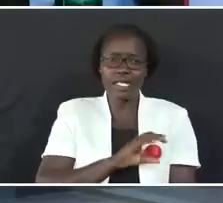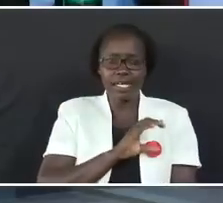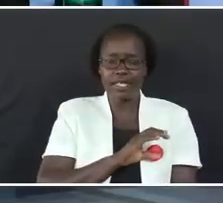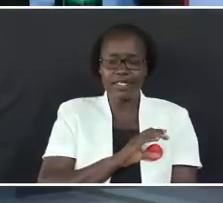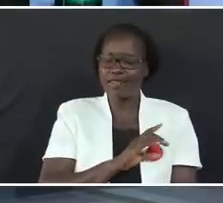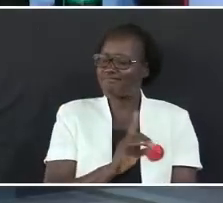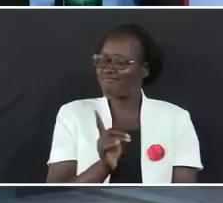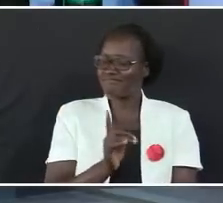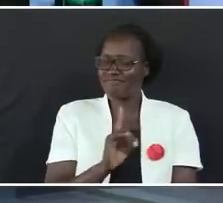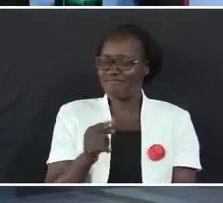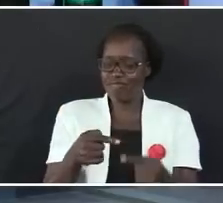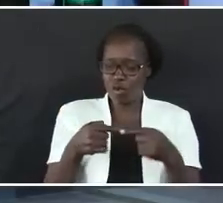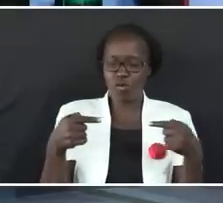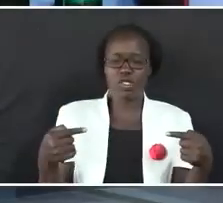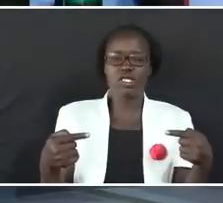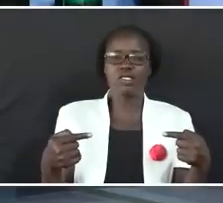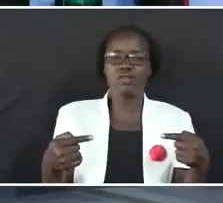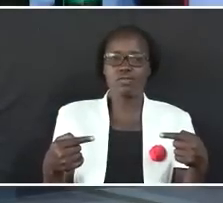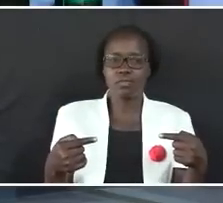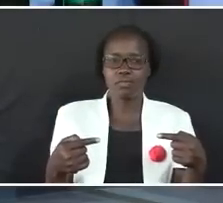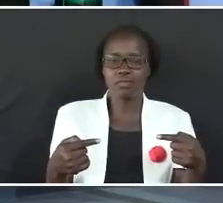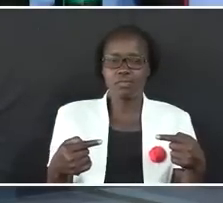Babylonish.